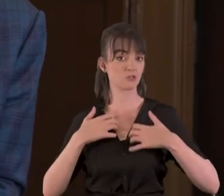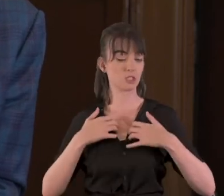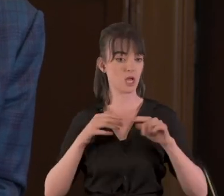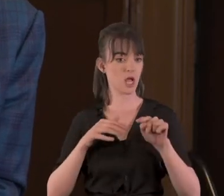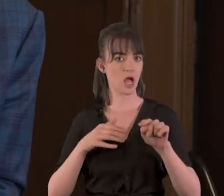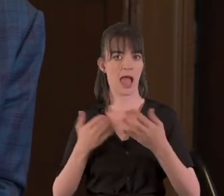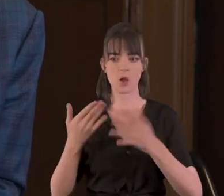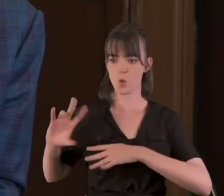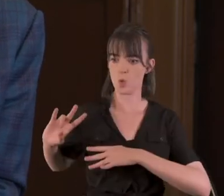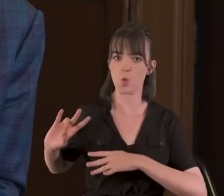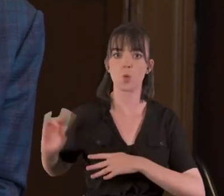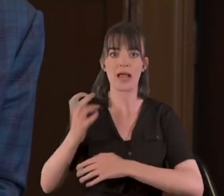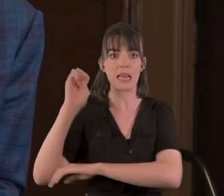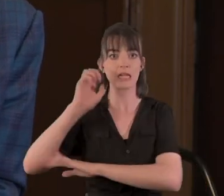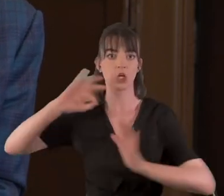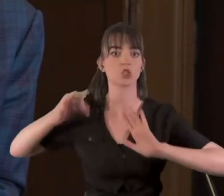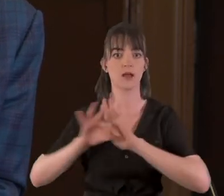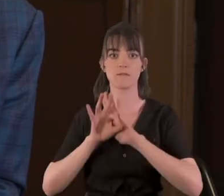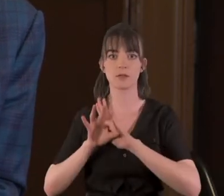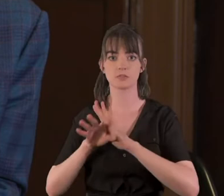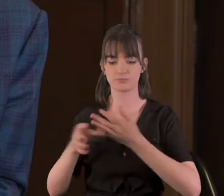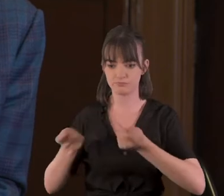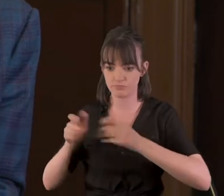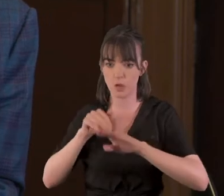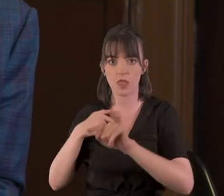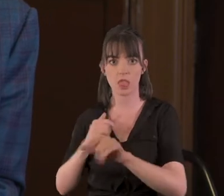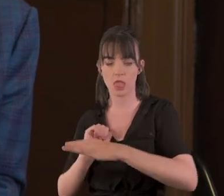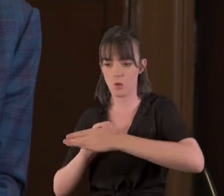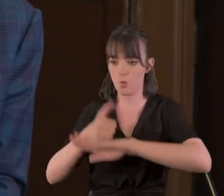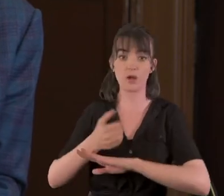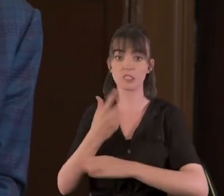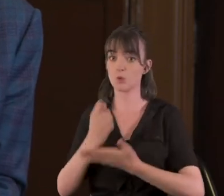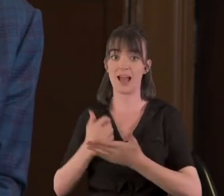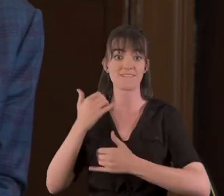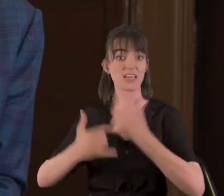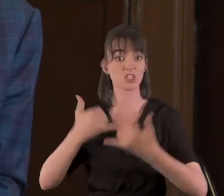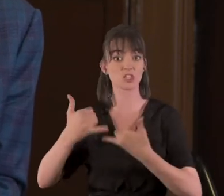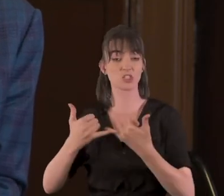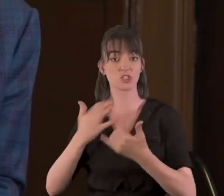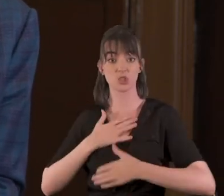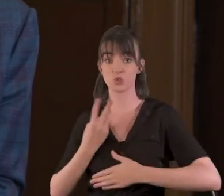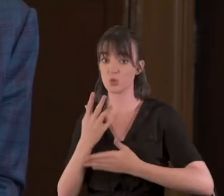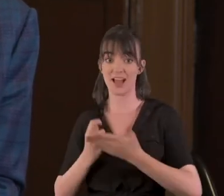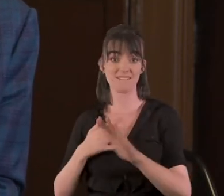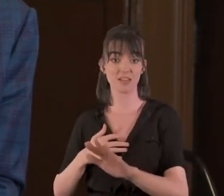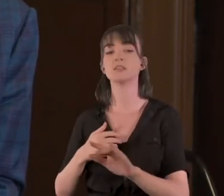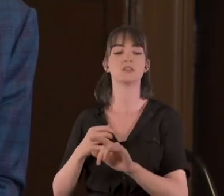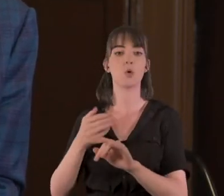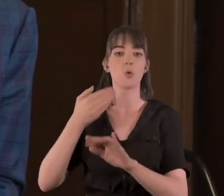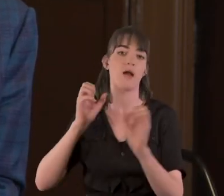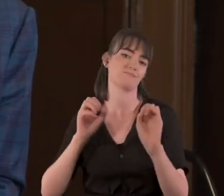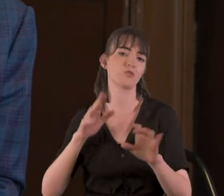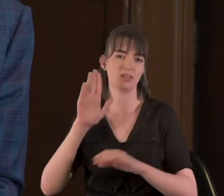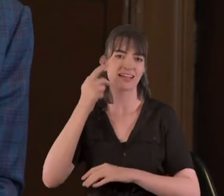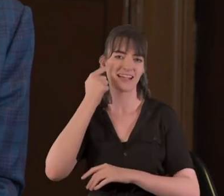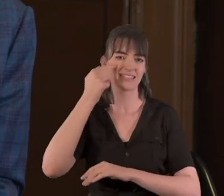quickly the British government move and how far they move. I mean, I can see that, you know, from the Irish point of view, the fact they don't